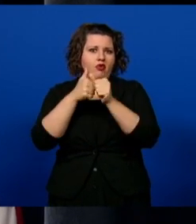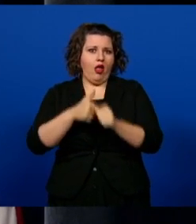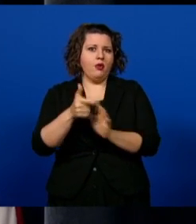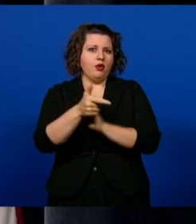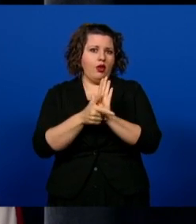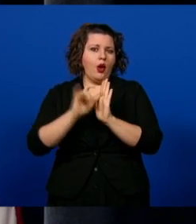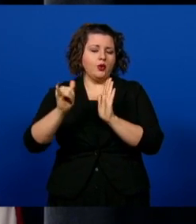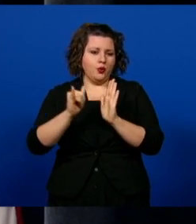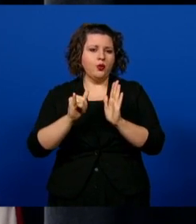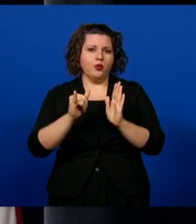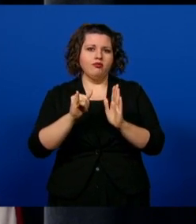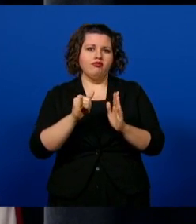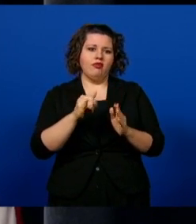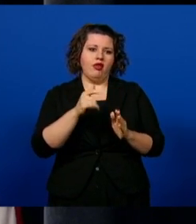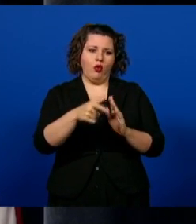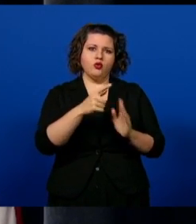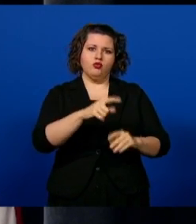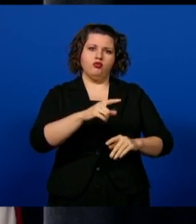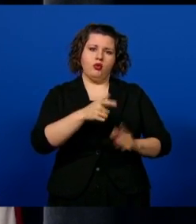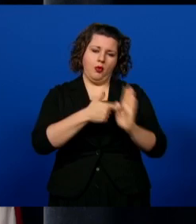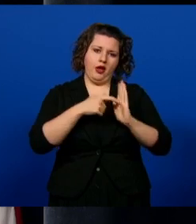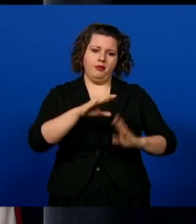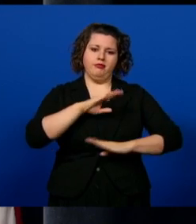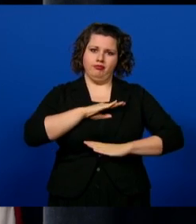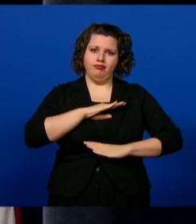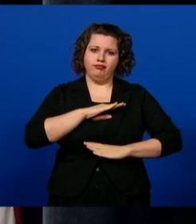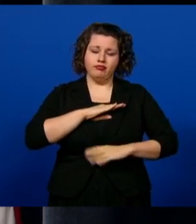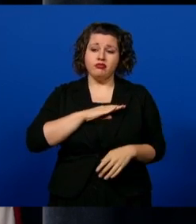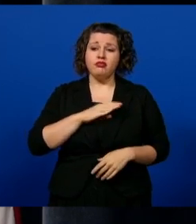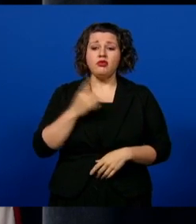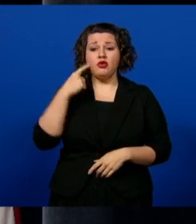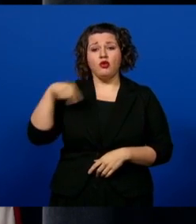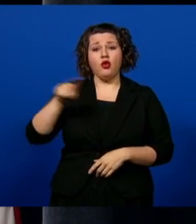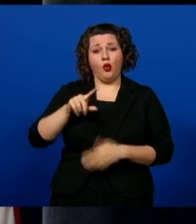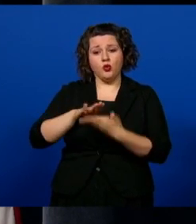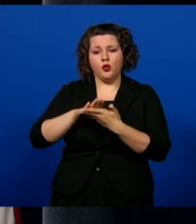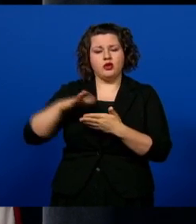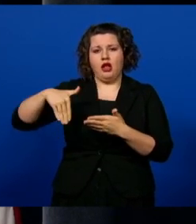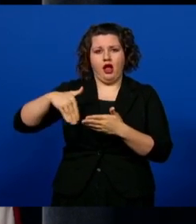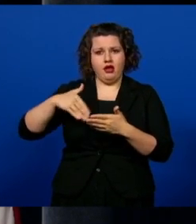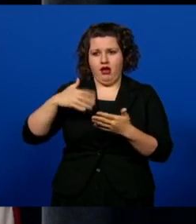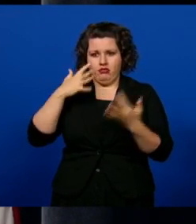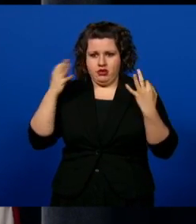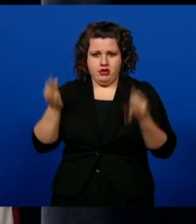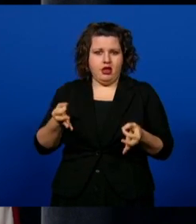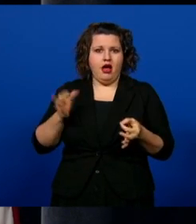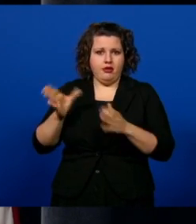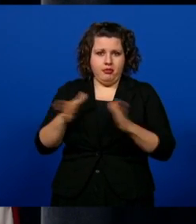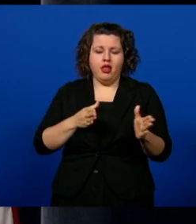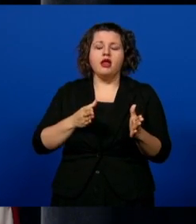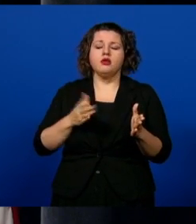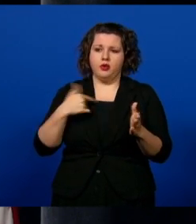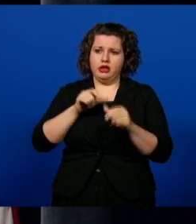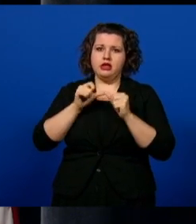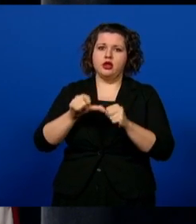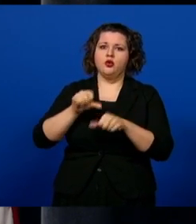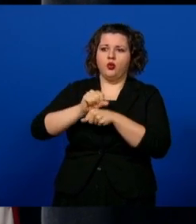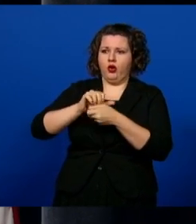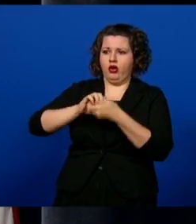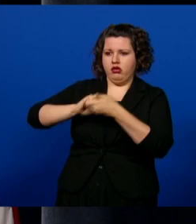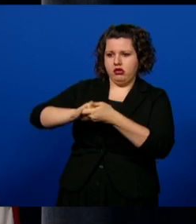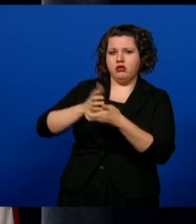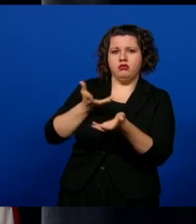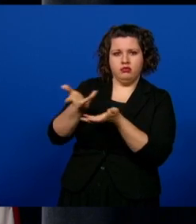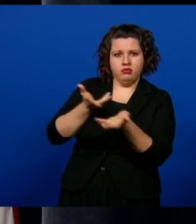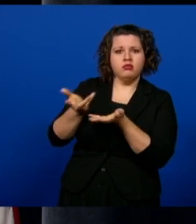law. For those that haven't yet finalized their plan, we do continue to work with them and explain the various options that are